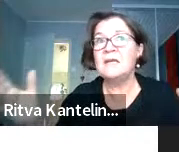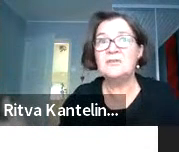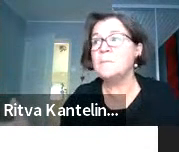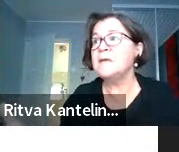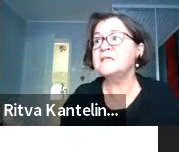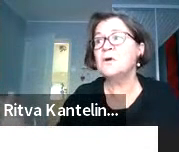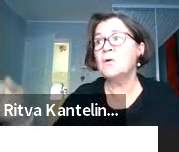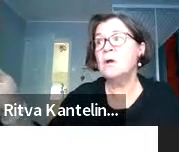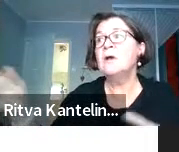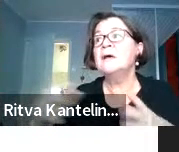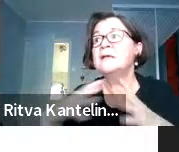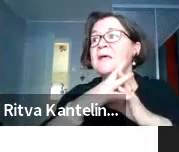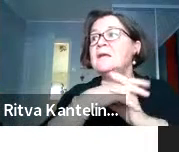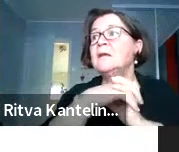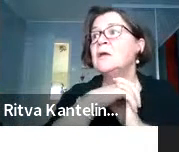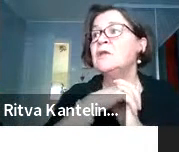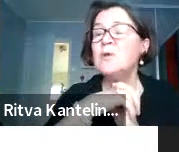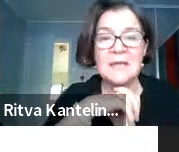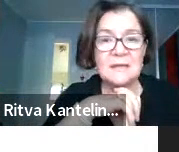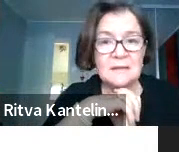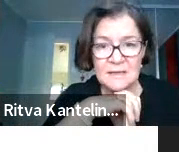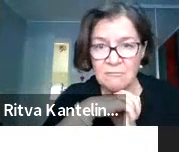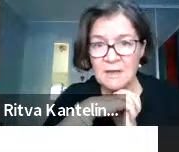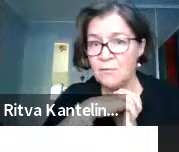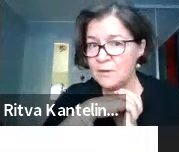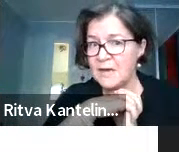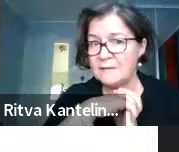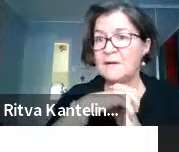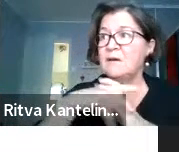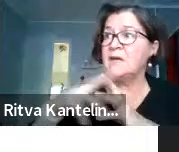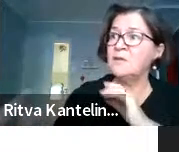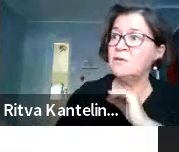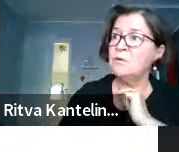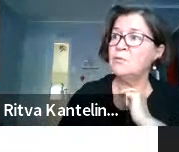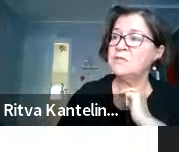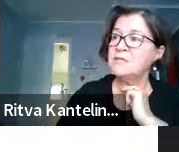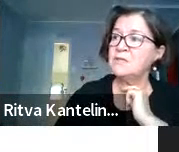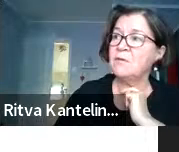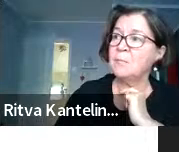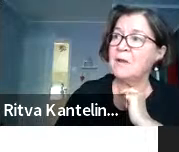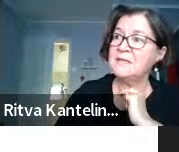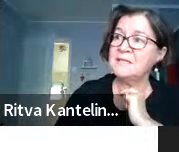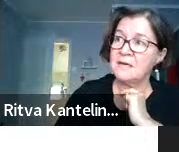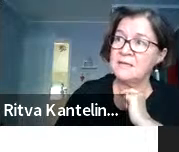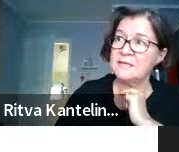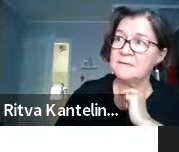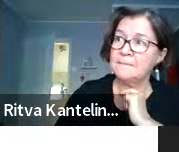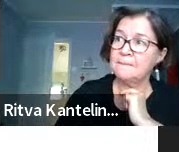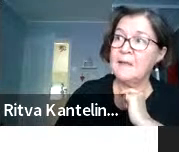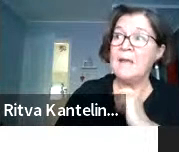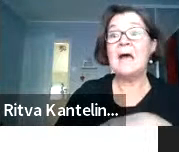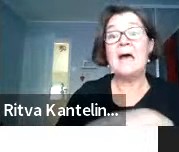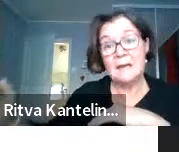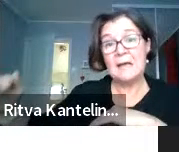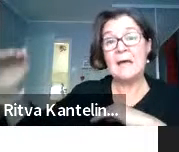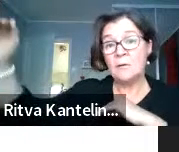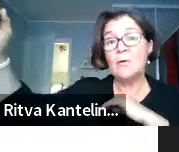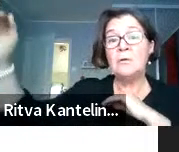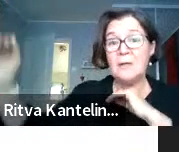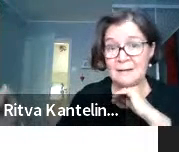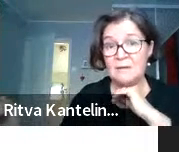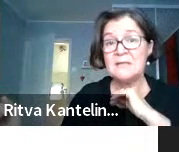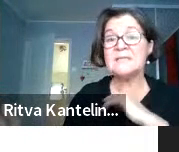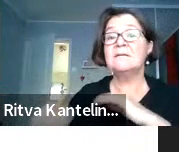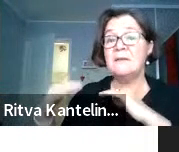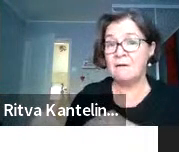for any topic, so then you can get degree for that there in the universities of applied sciences. And at